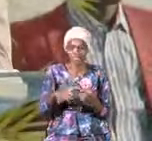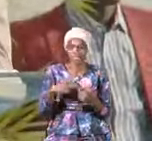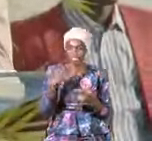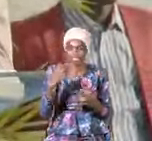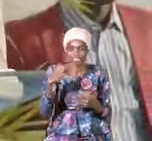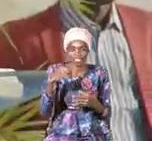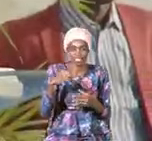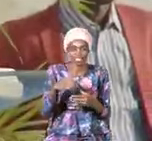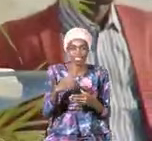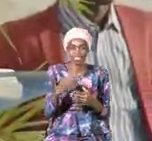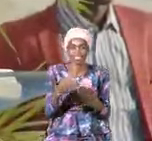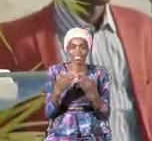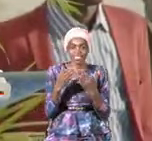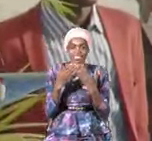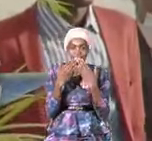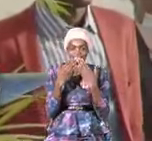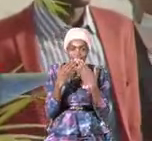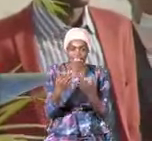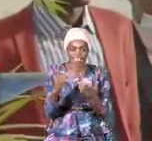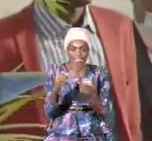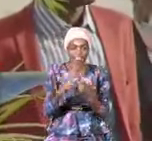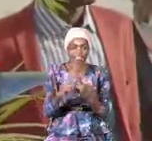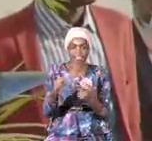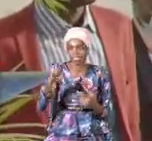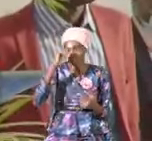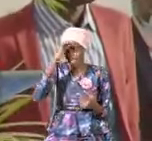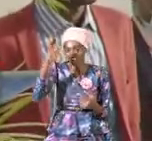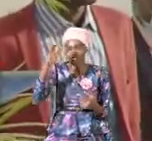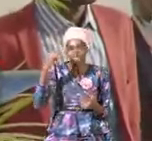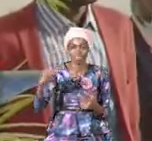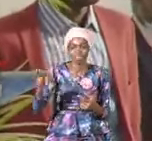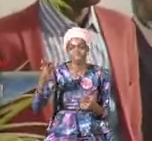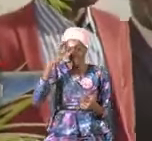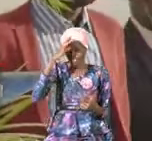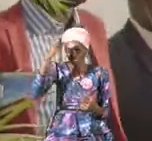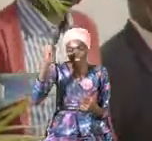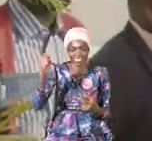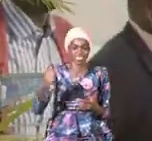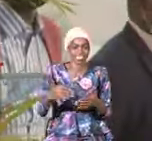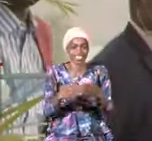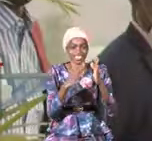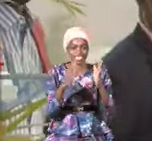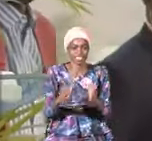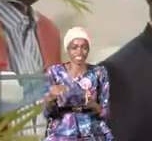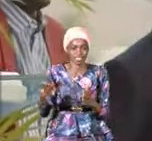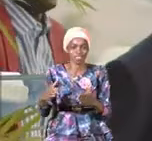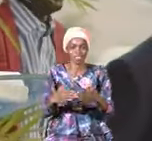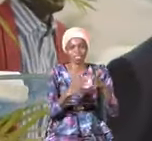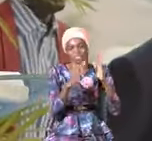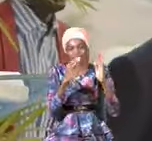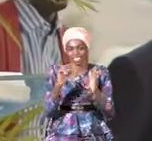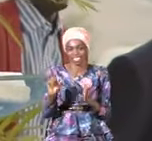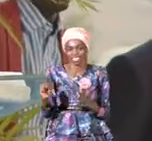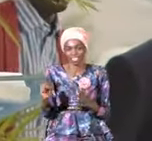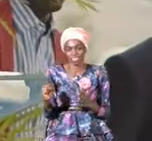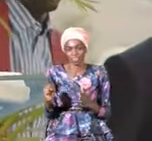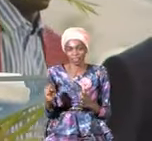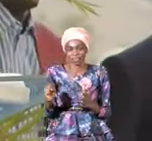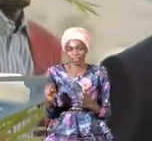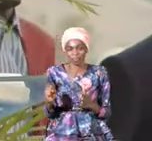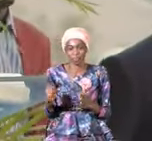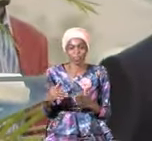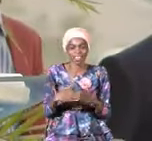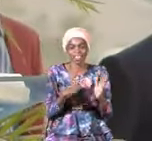thank you to the Father of Fathers, to the Mentor of Mentors, to the Leader par